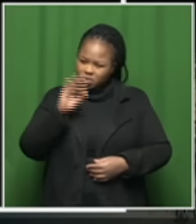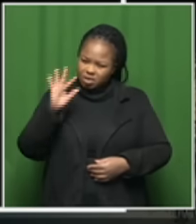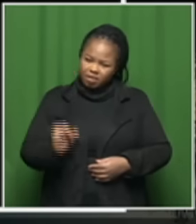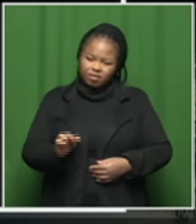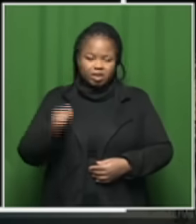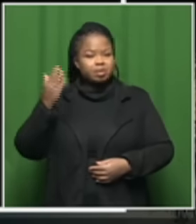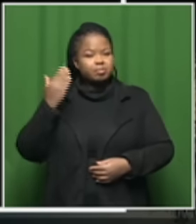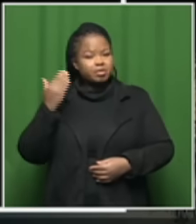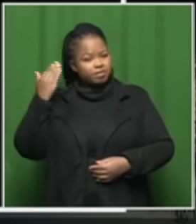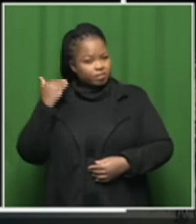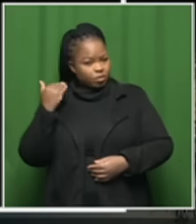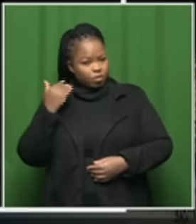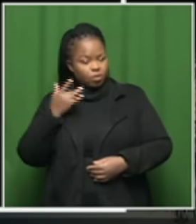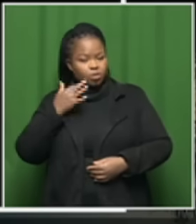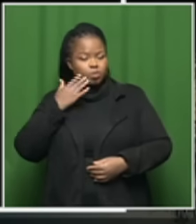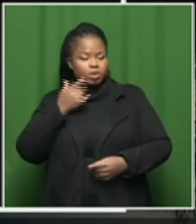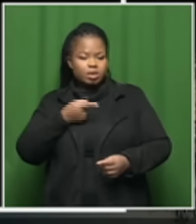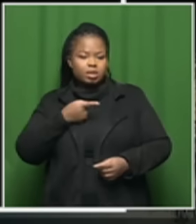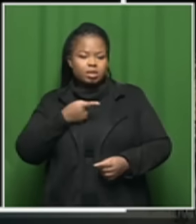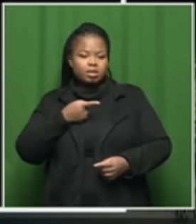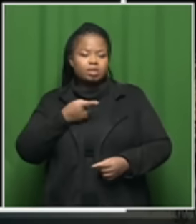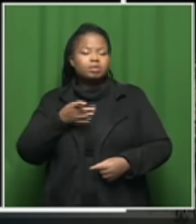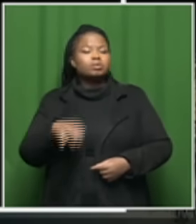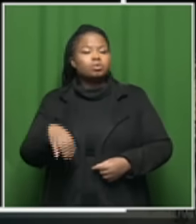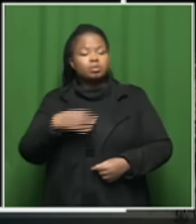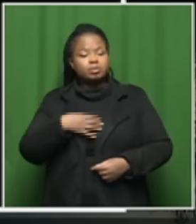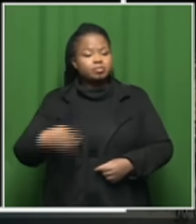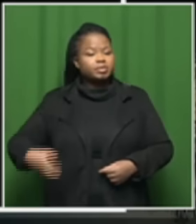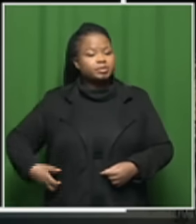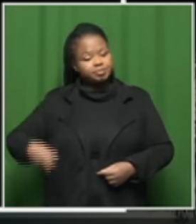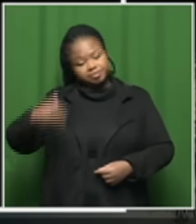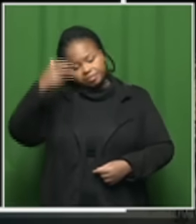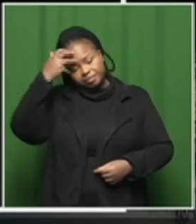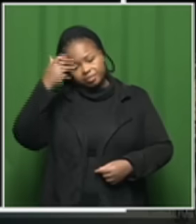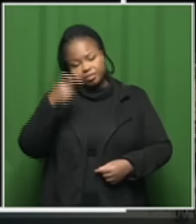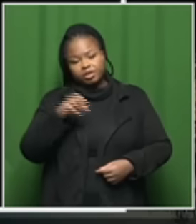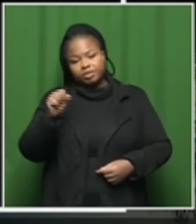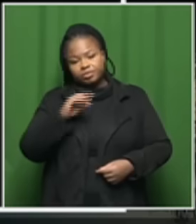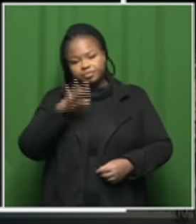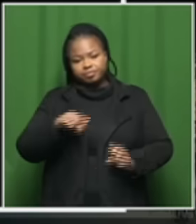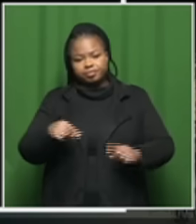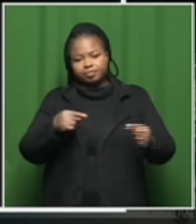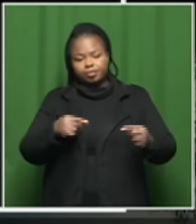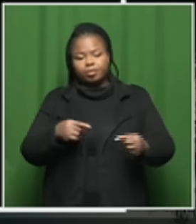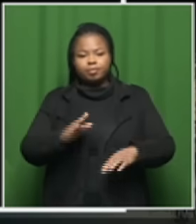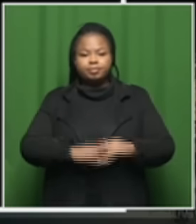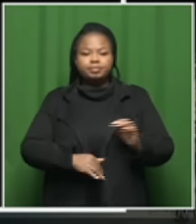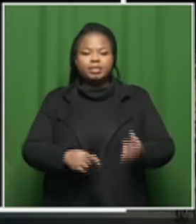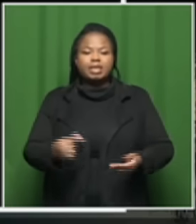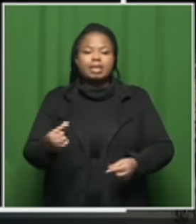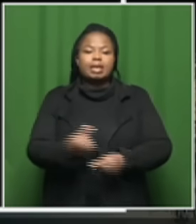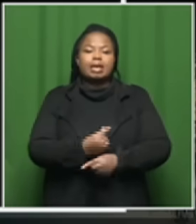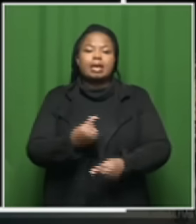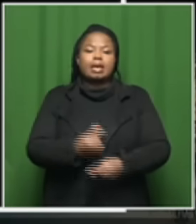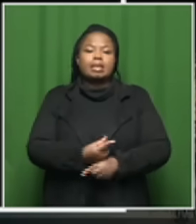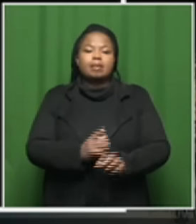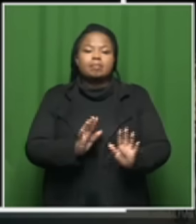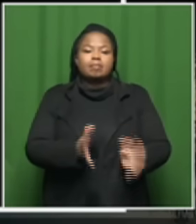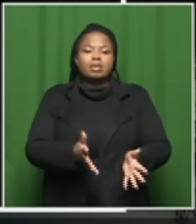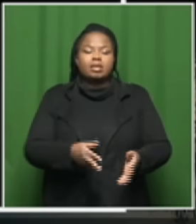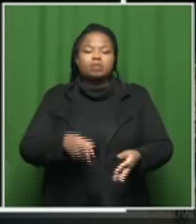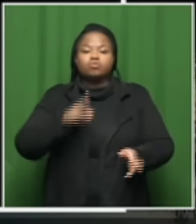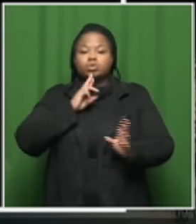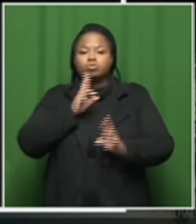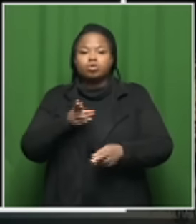under siege because of President Trump's posture against South Africa, only Ghana responded